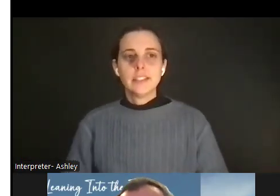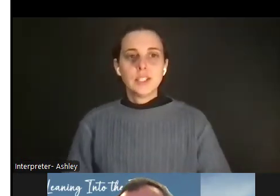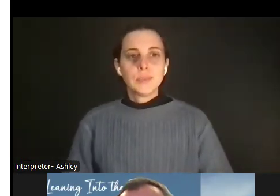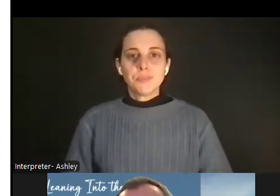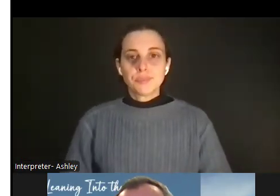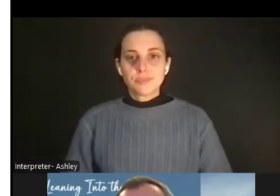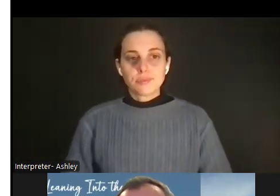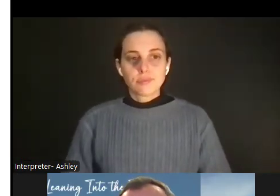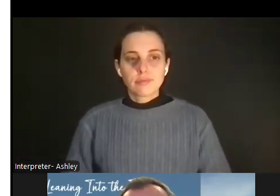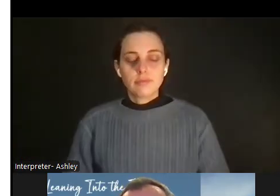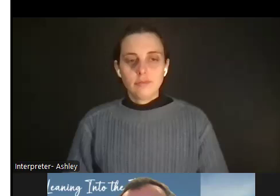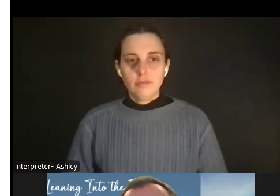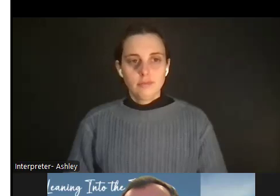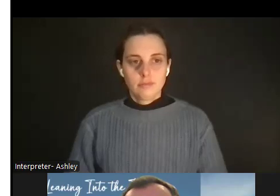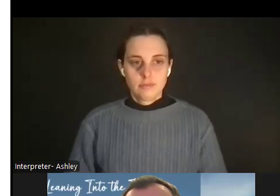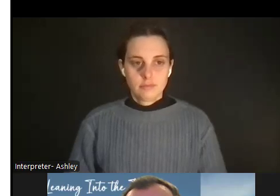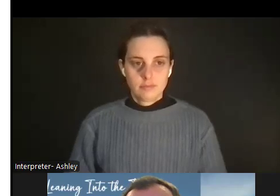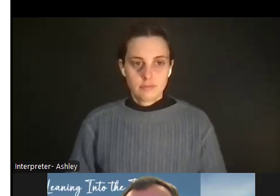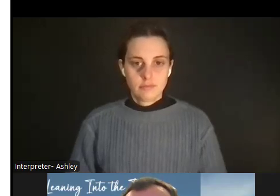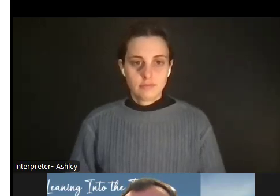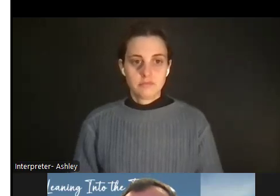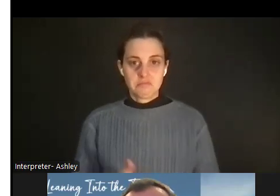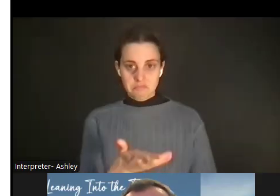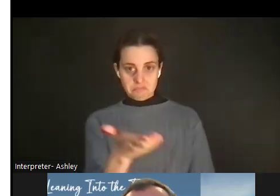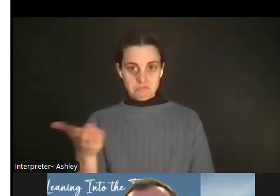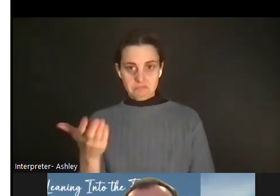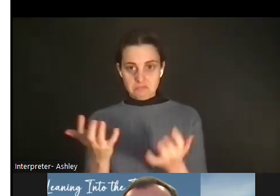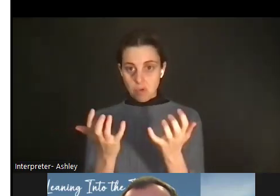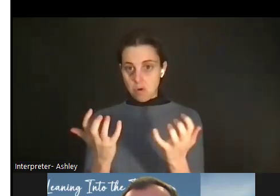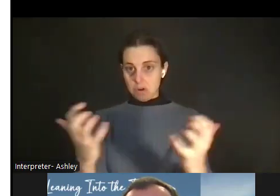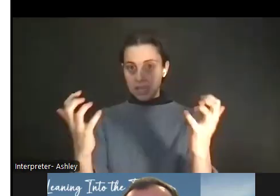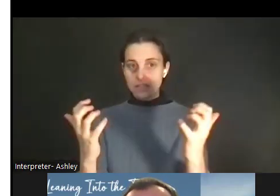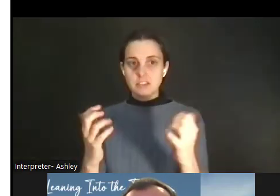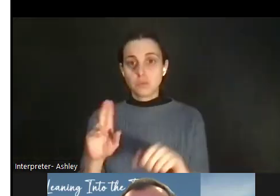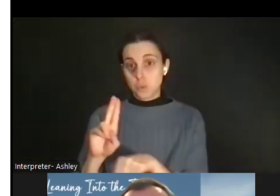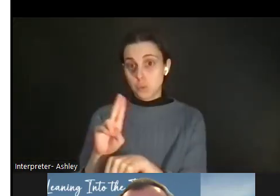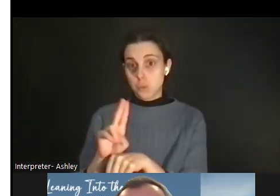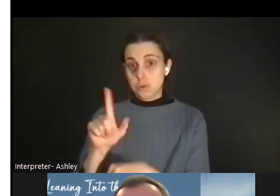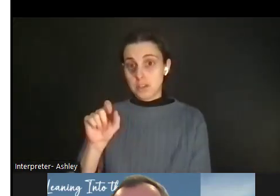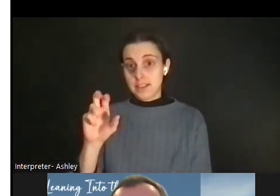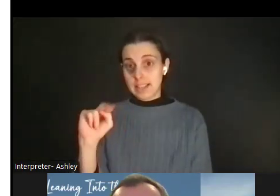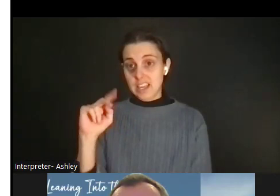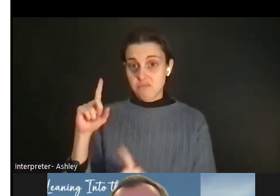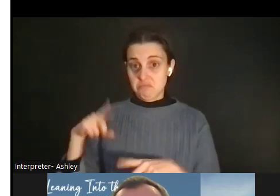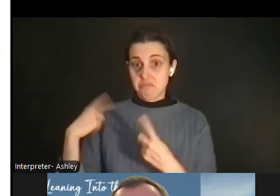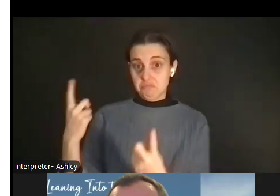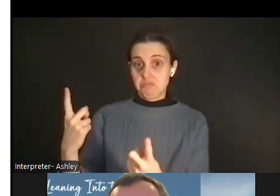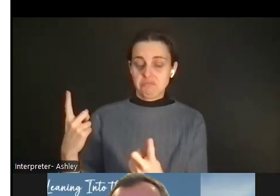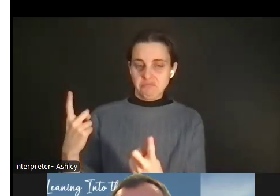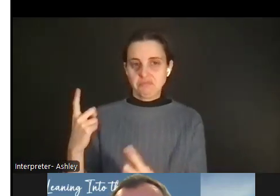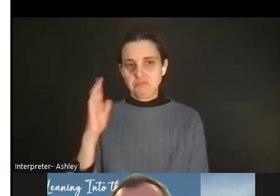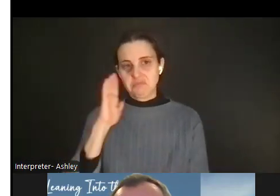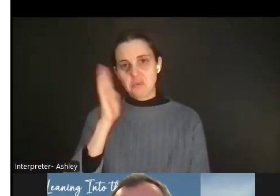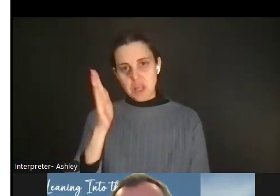So if anyone in the audience that has been implementing Lean, I think will appreciate